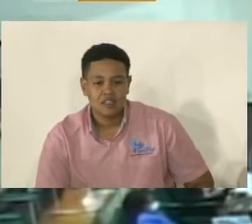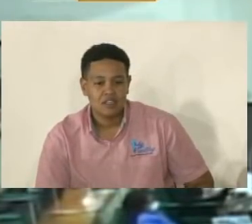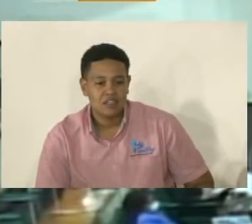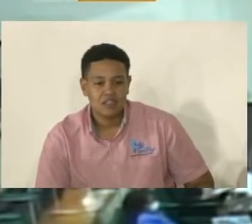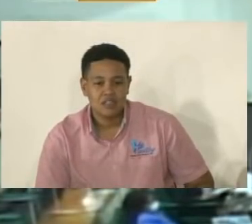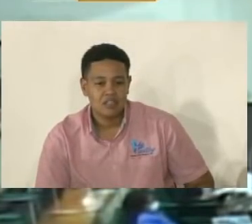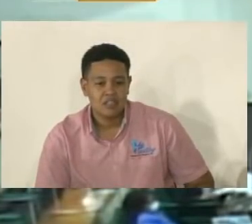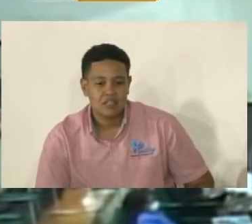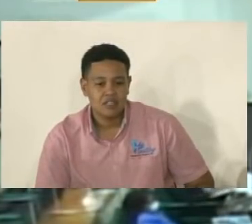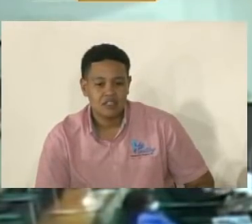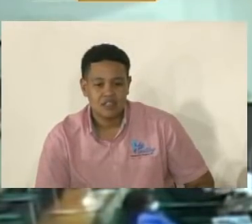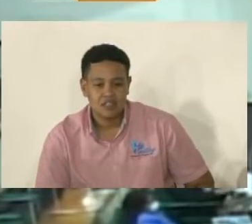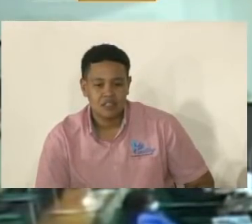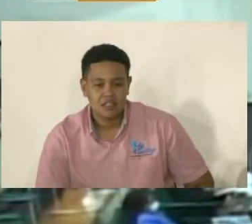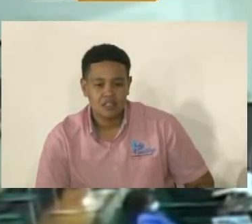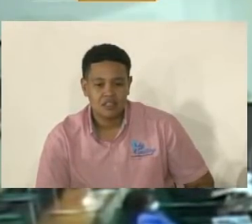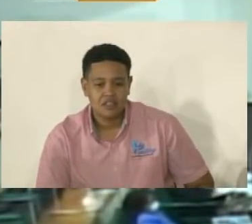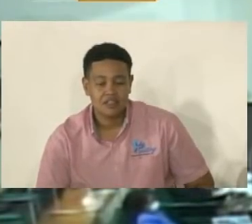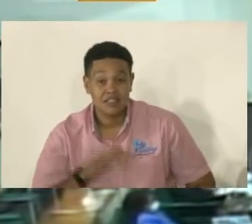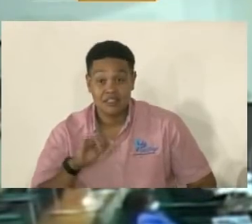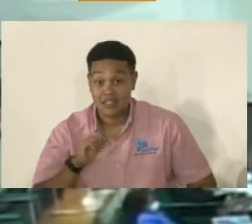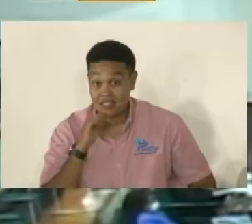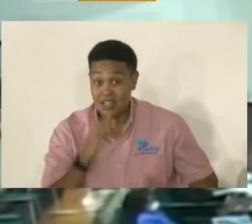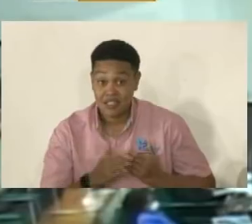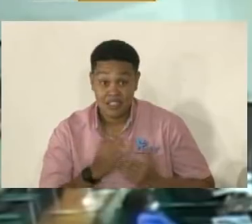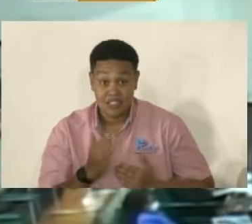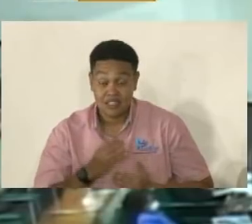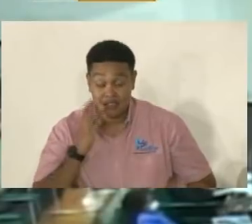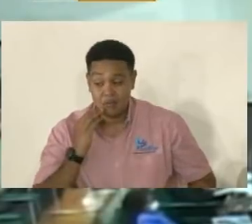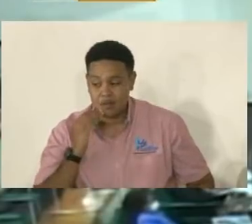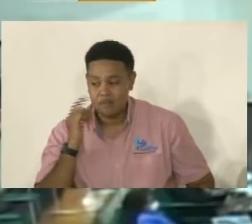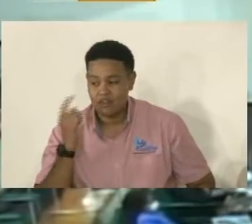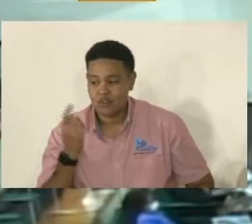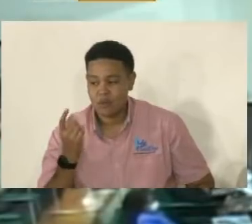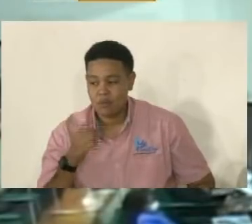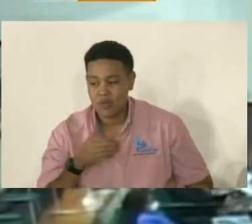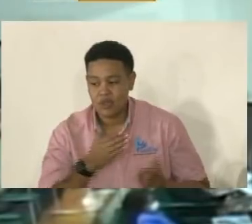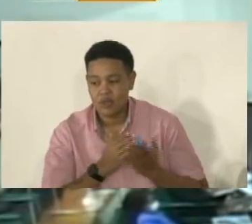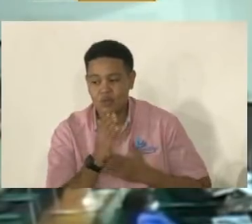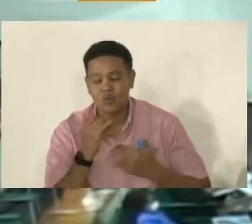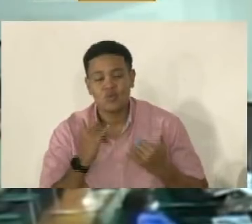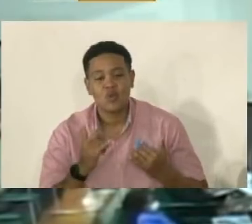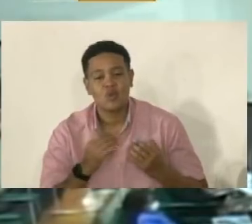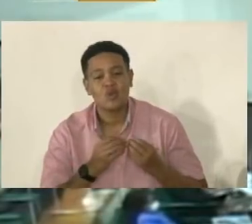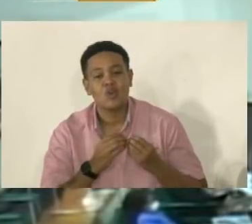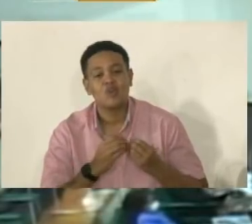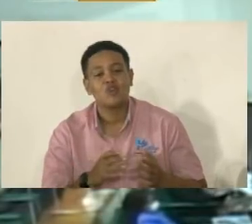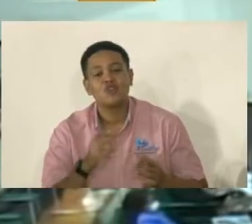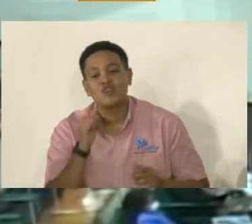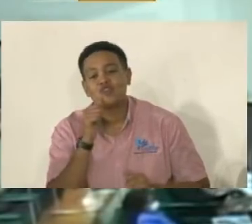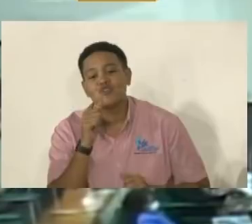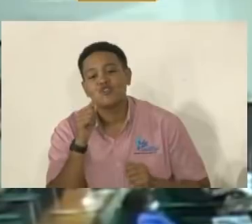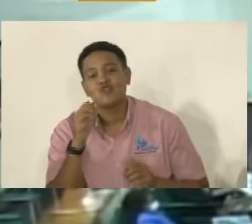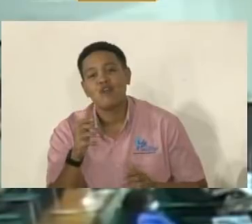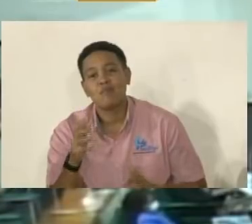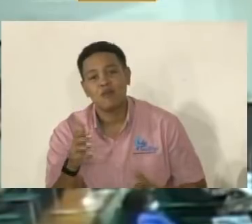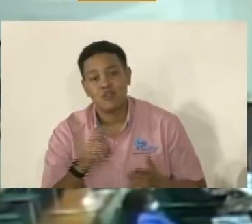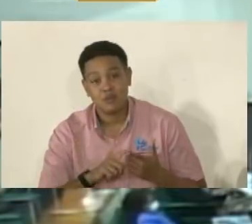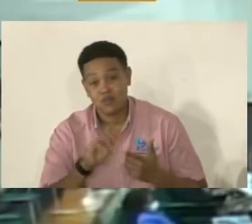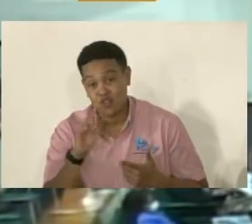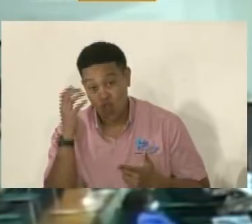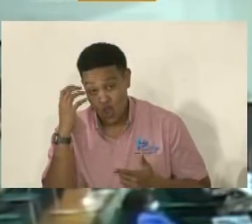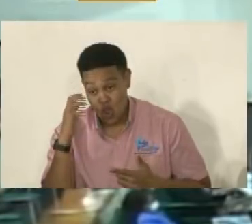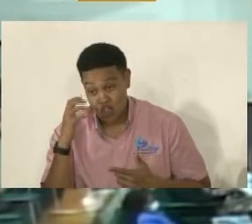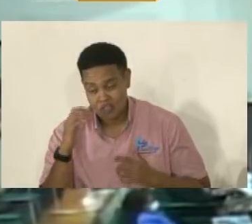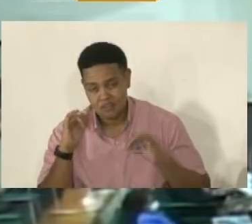That cannot be an easy journey for someone to walk. To lose your grandmother and your cousin